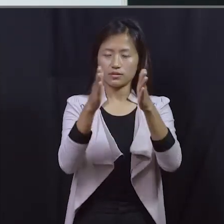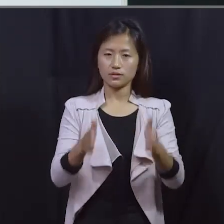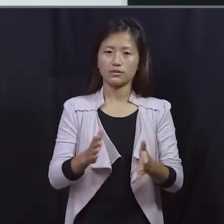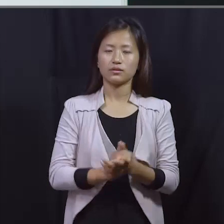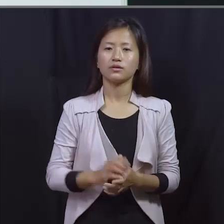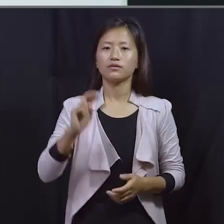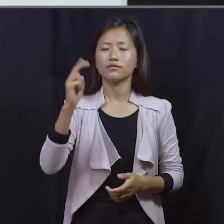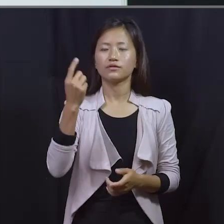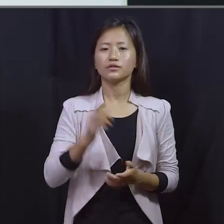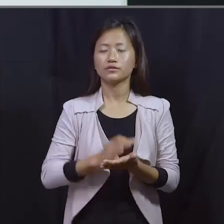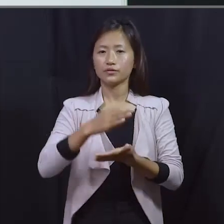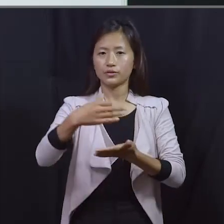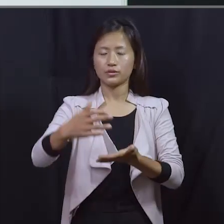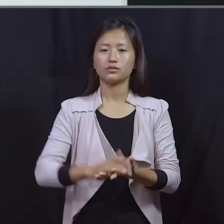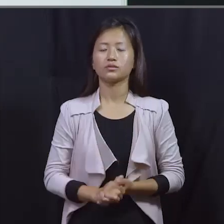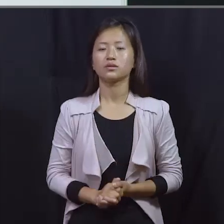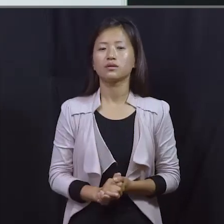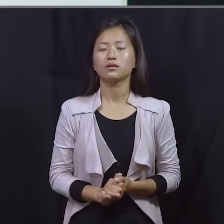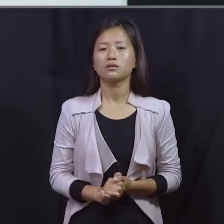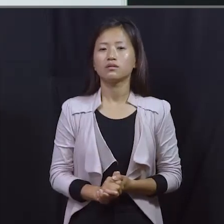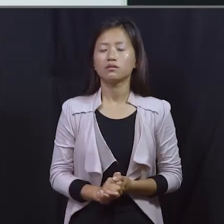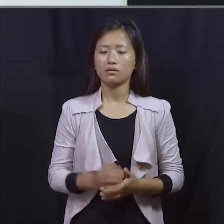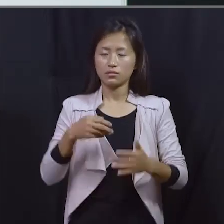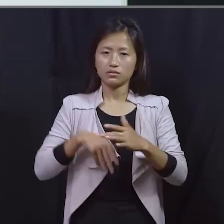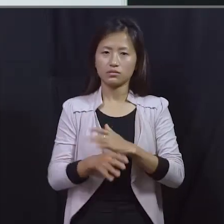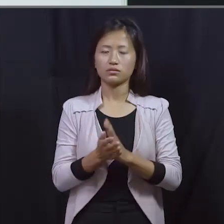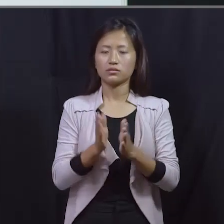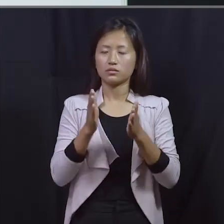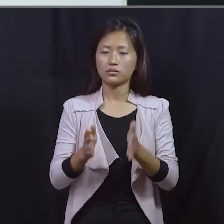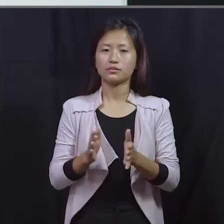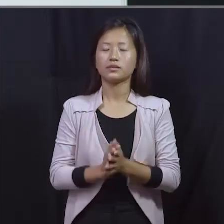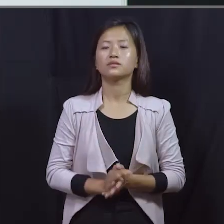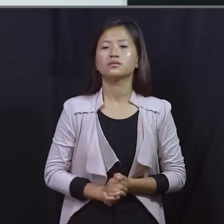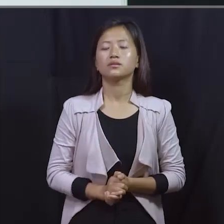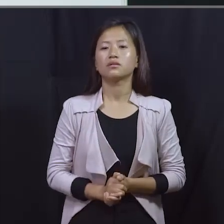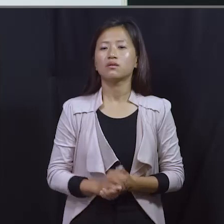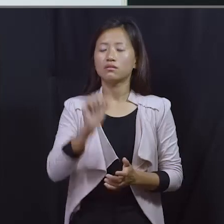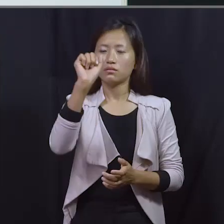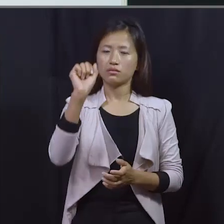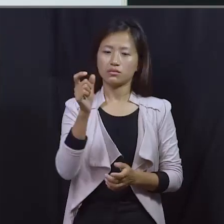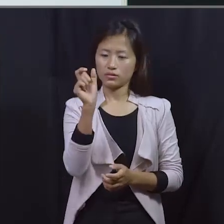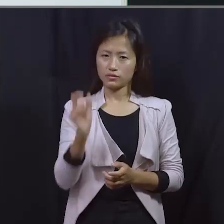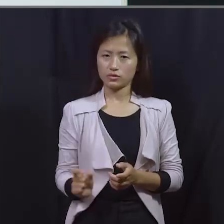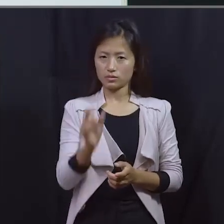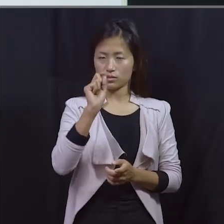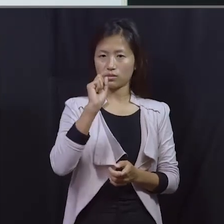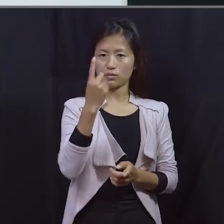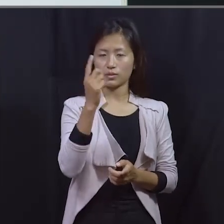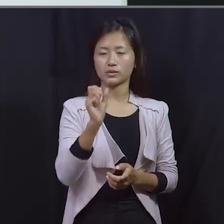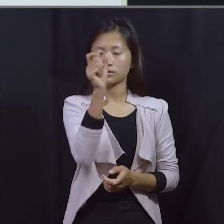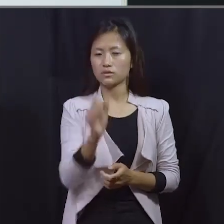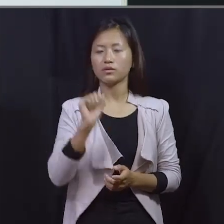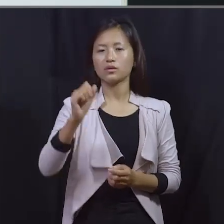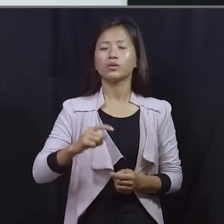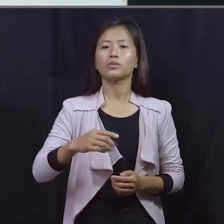the first feature is that under this settlement, there was individual ownership of land, unlike the permanent settlement,